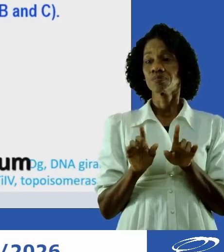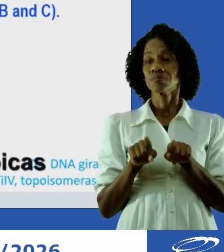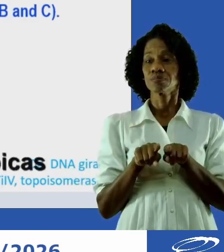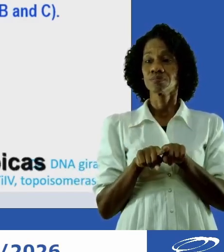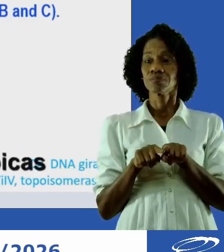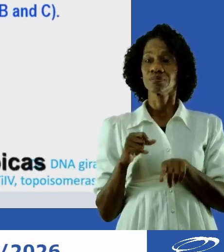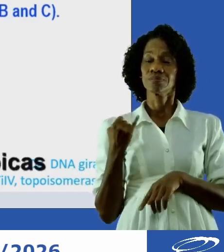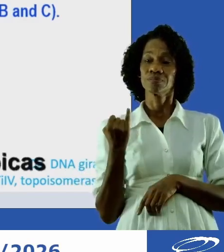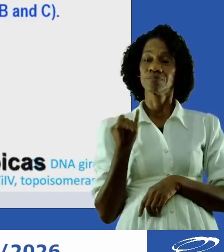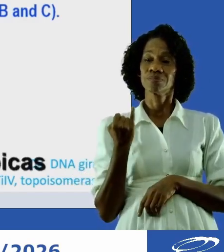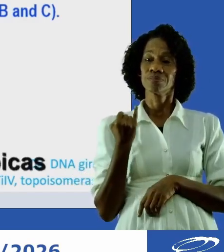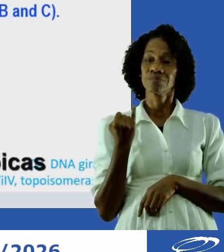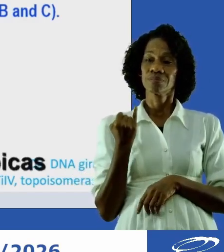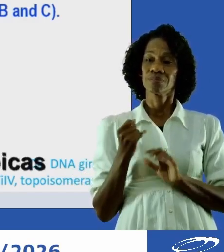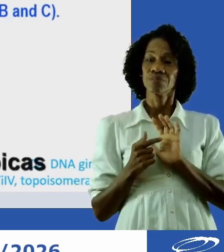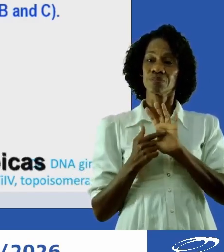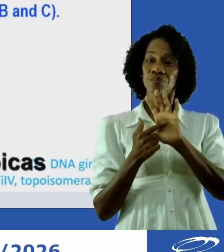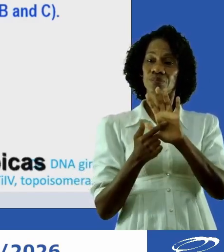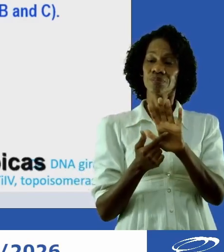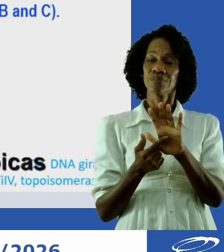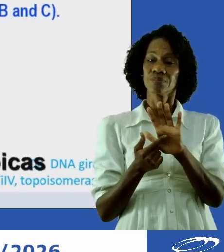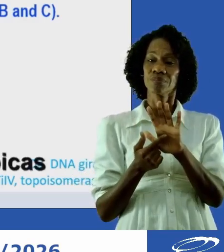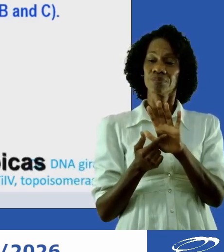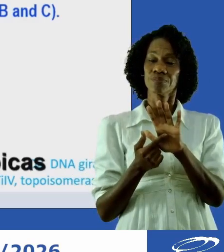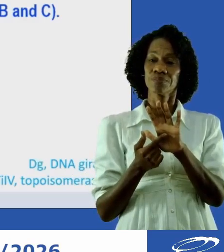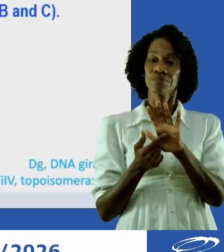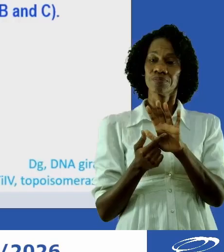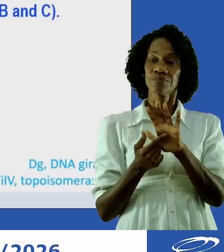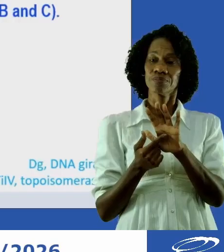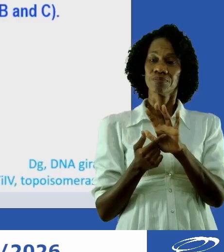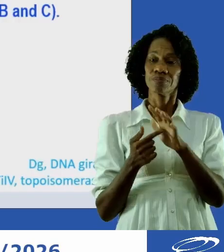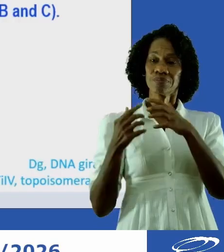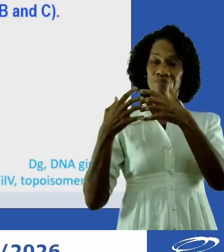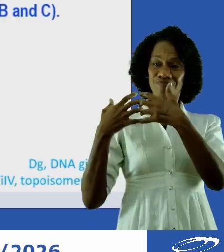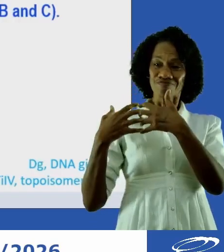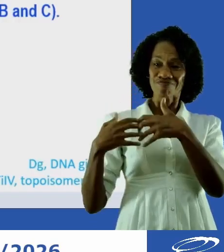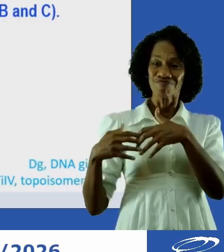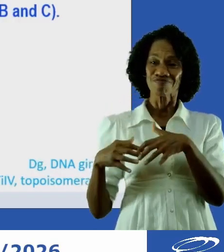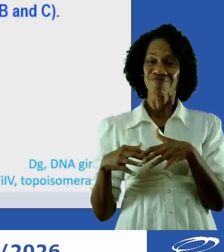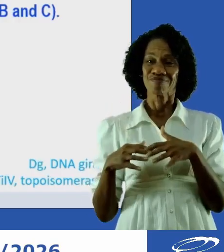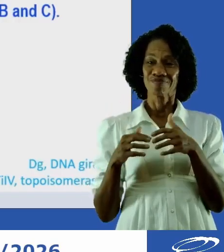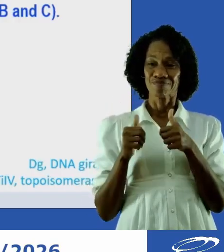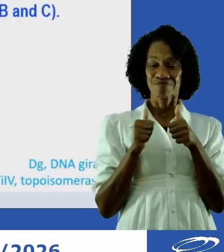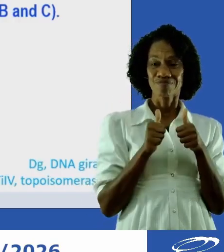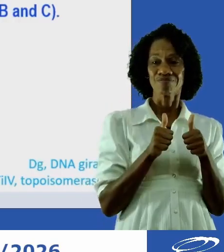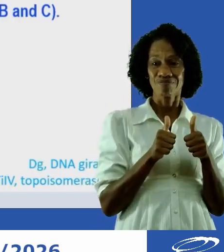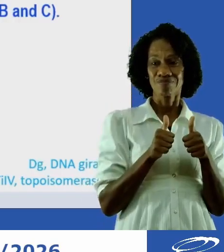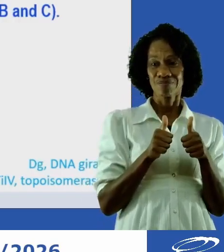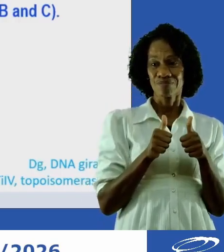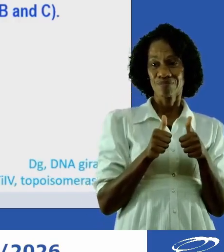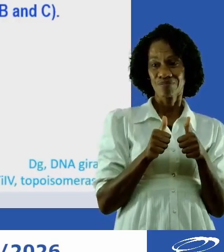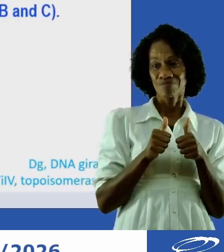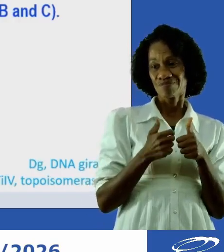poor substrate for efflux PAMPs typical in gram-positives, nor A, B, or C.